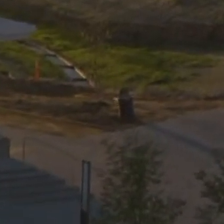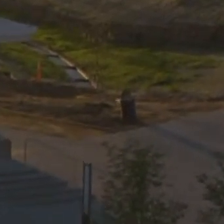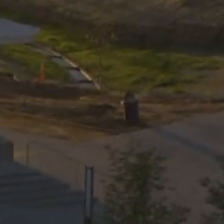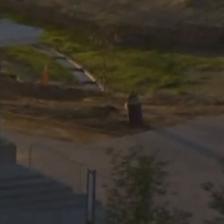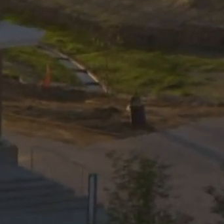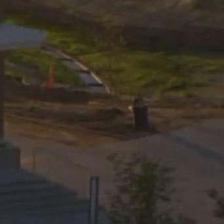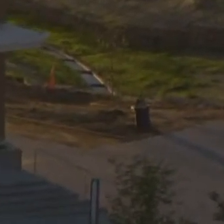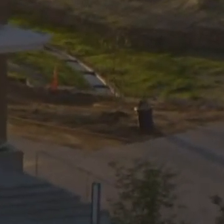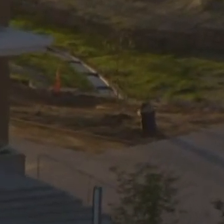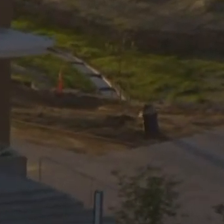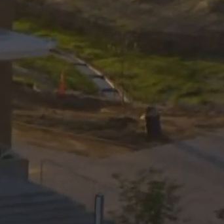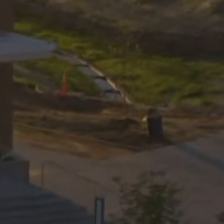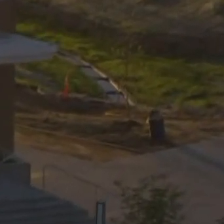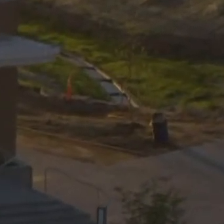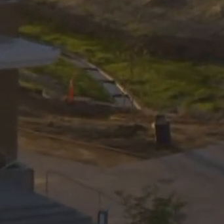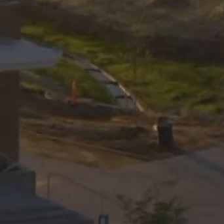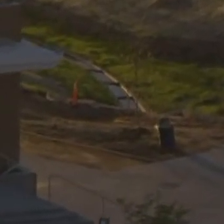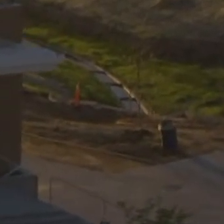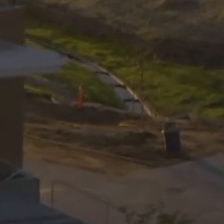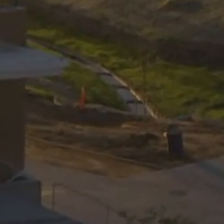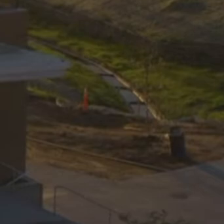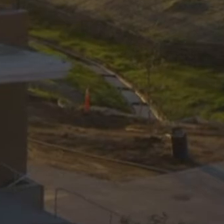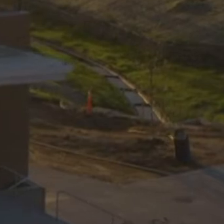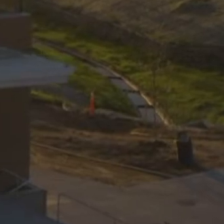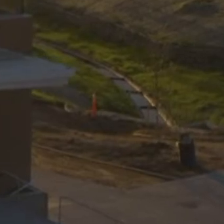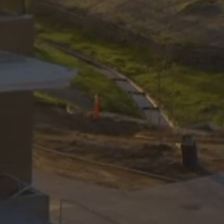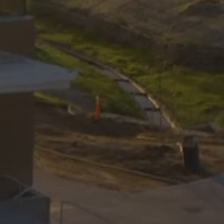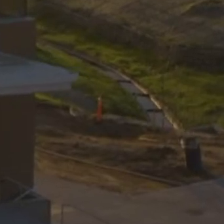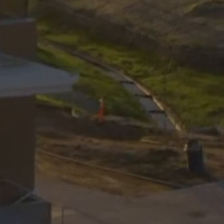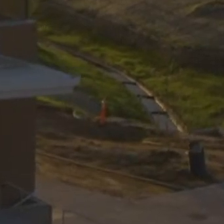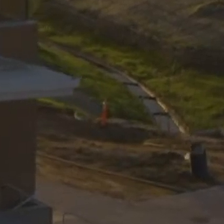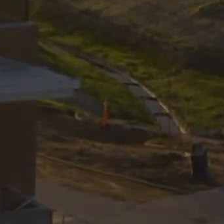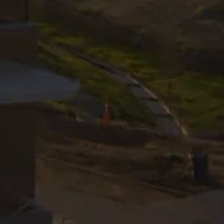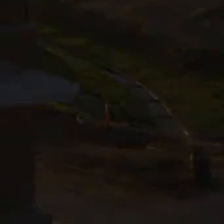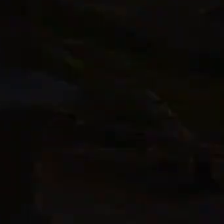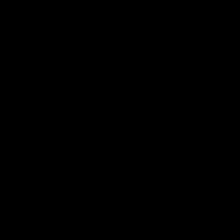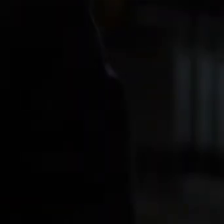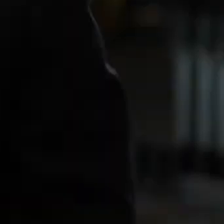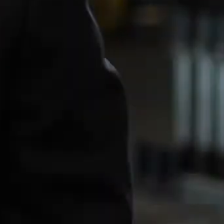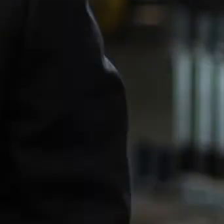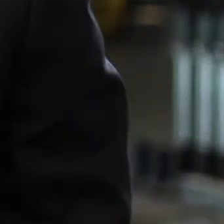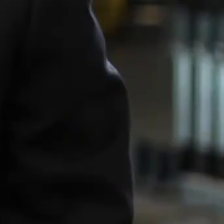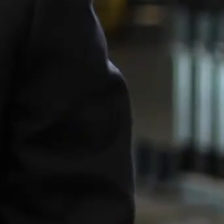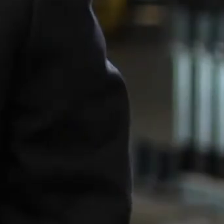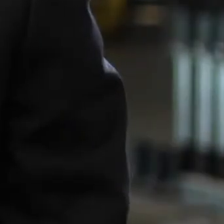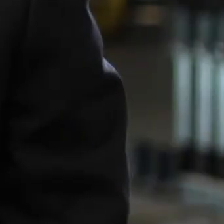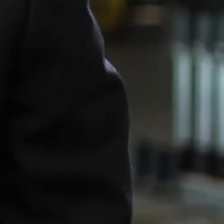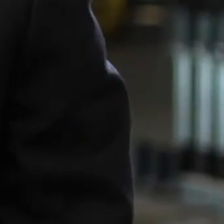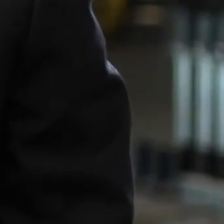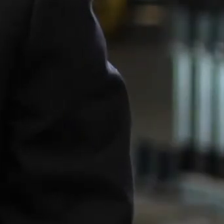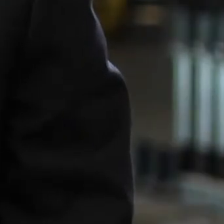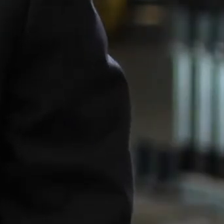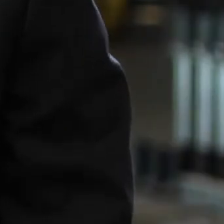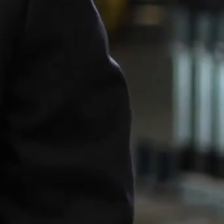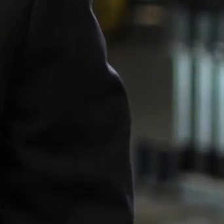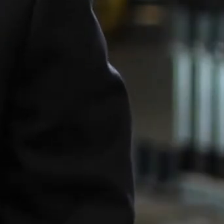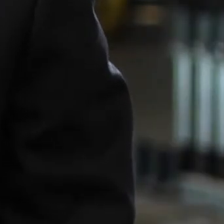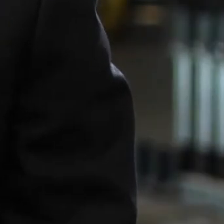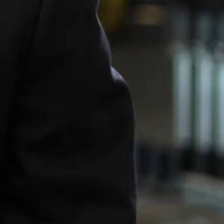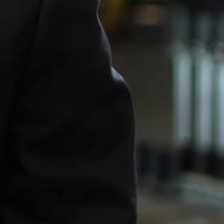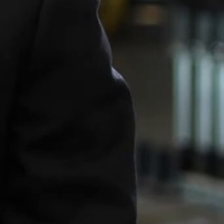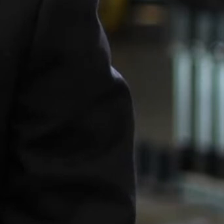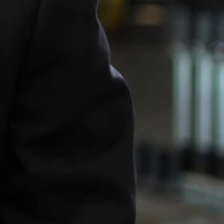The three centers of distinction are the Center for Tactical and Occupational Performance, designed to work with that